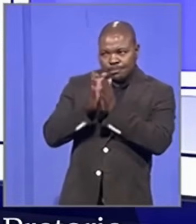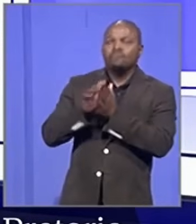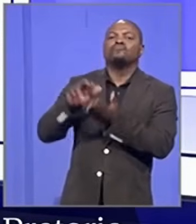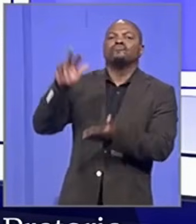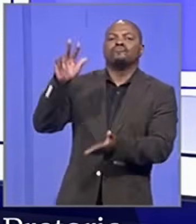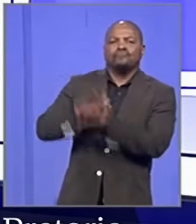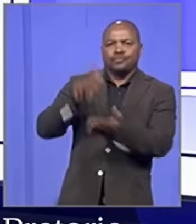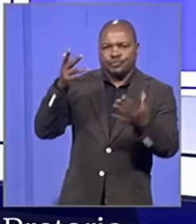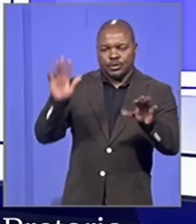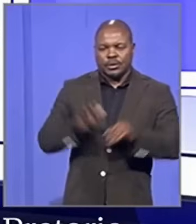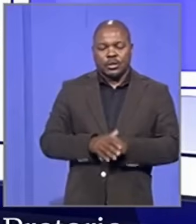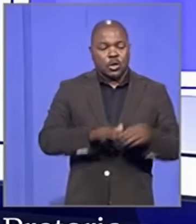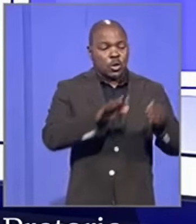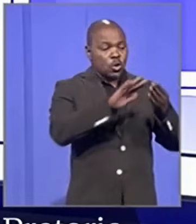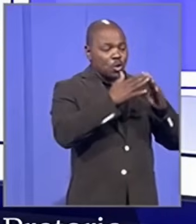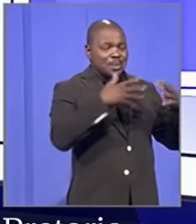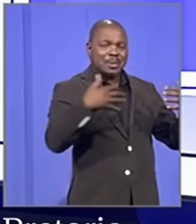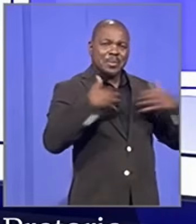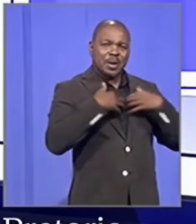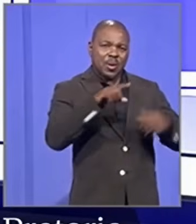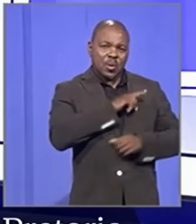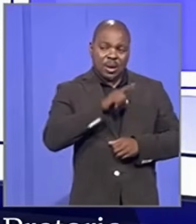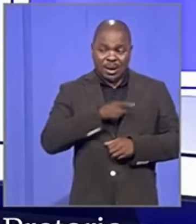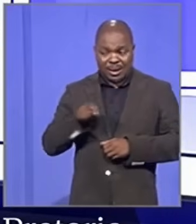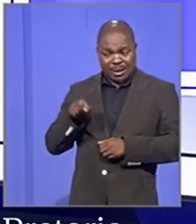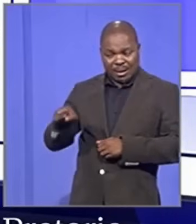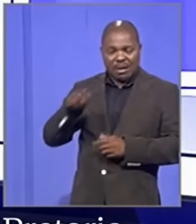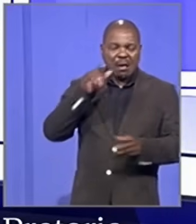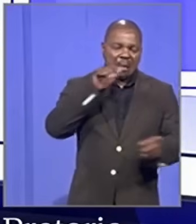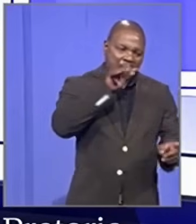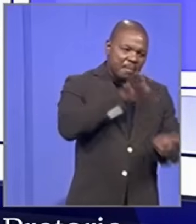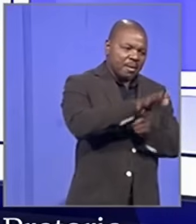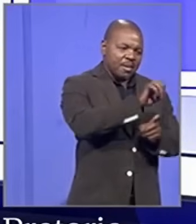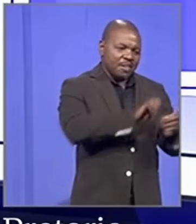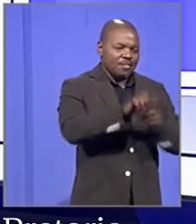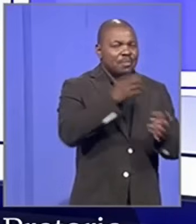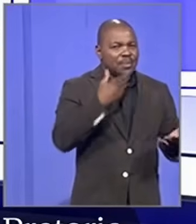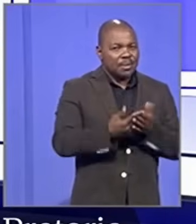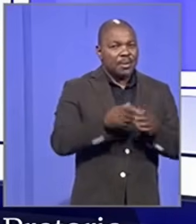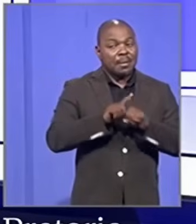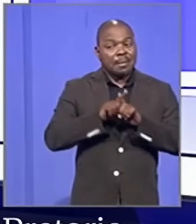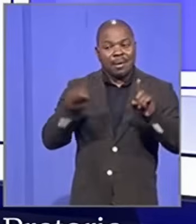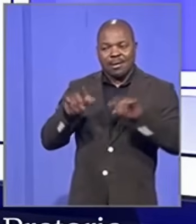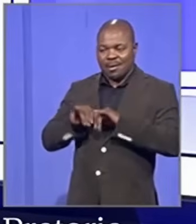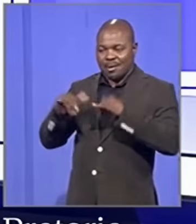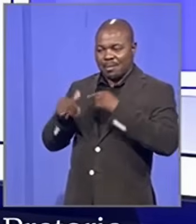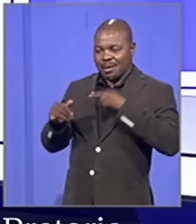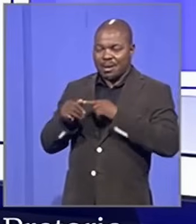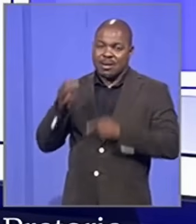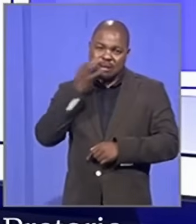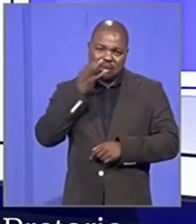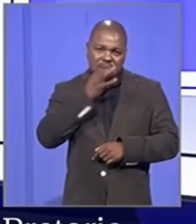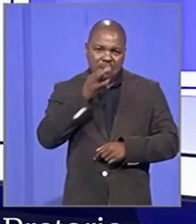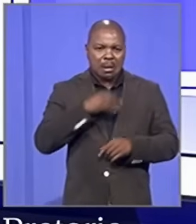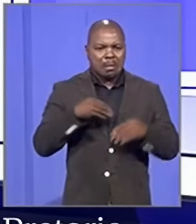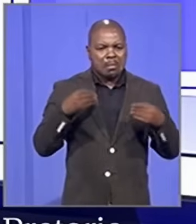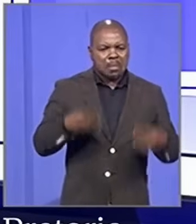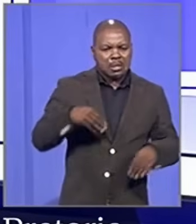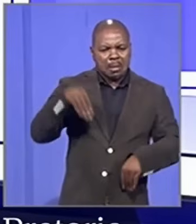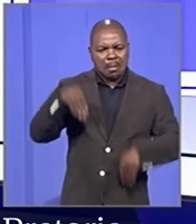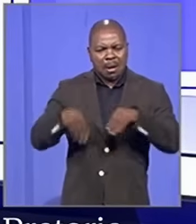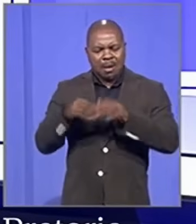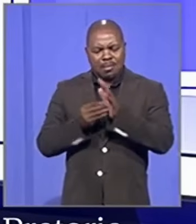ya gabjale go badudi ke gore se ka ba le ditlamorago tše mpe go tikologo ya bona. Efela khamphane yona e re ga e dire kgwebo ya moepo